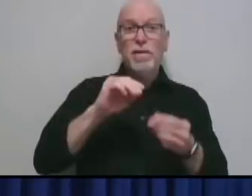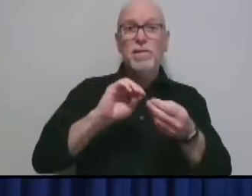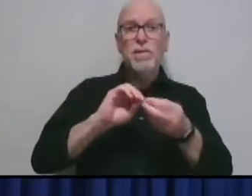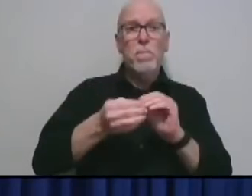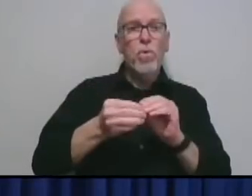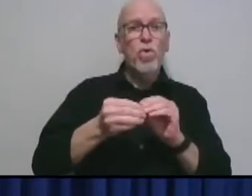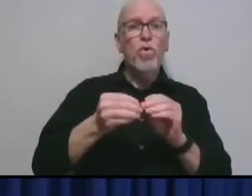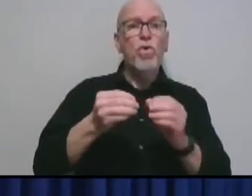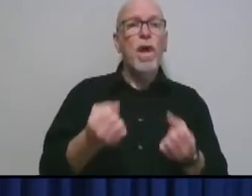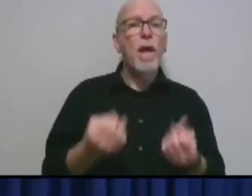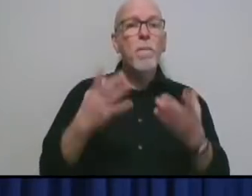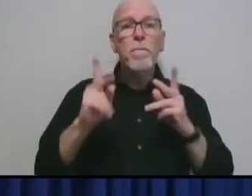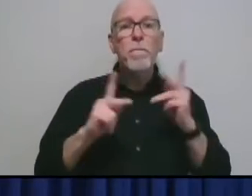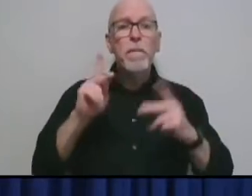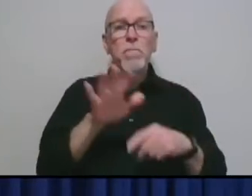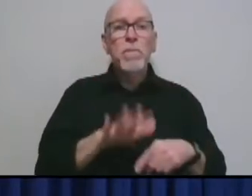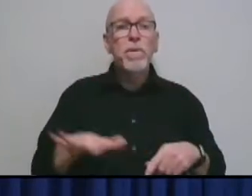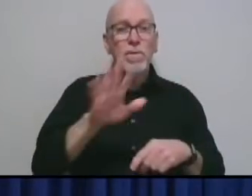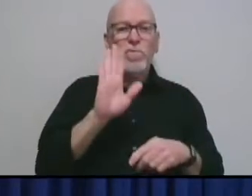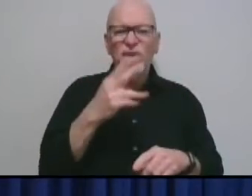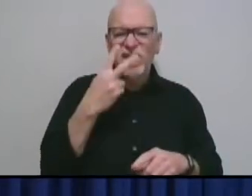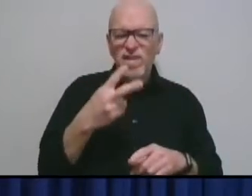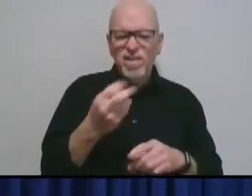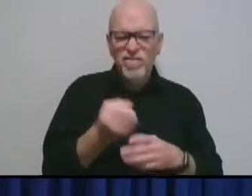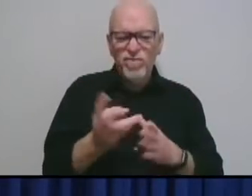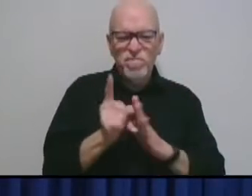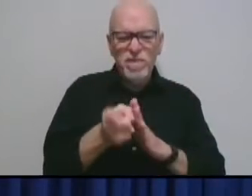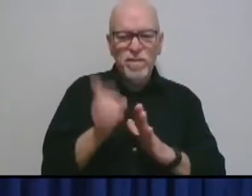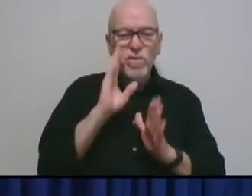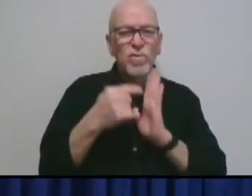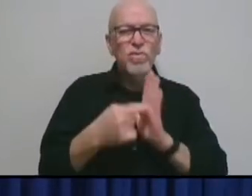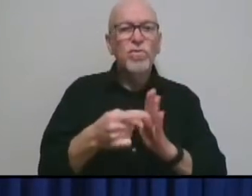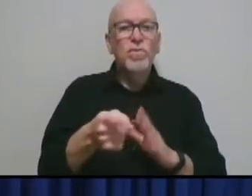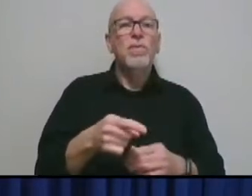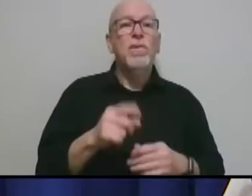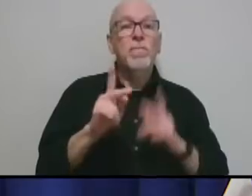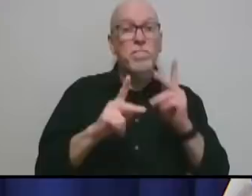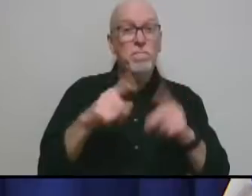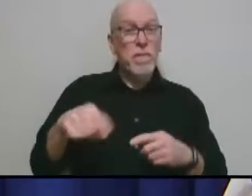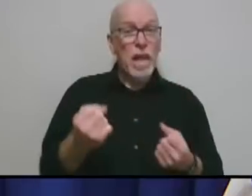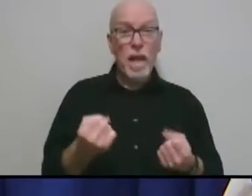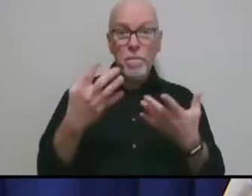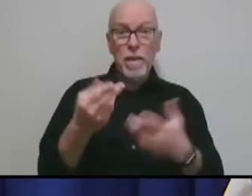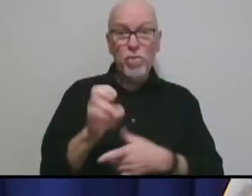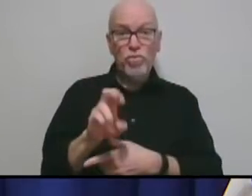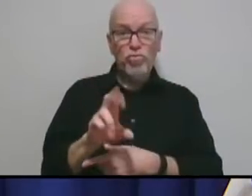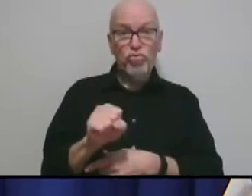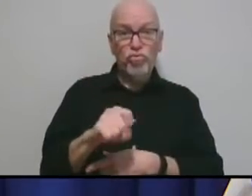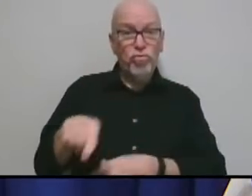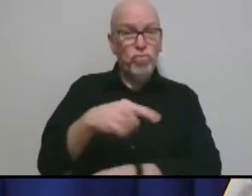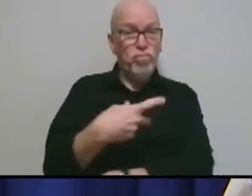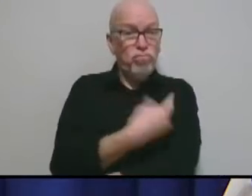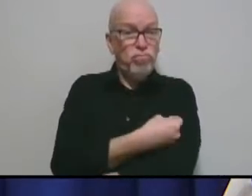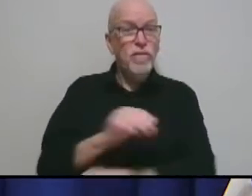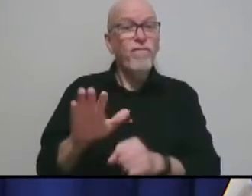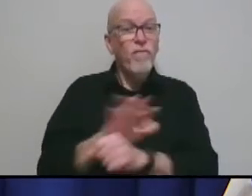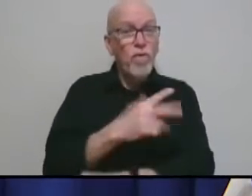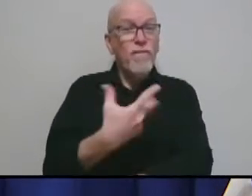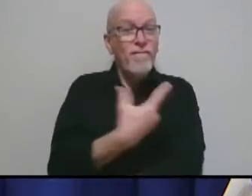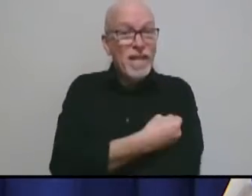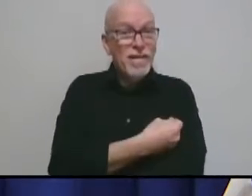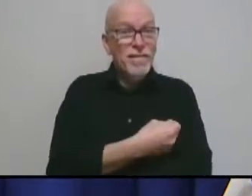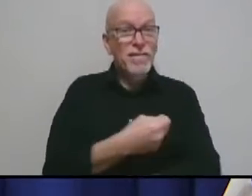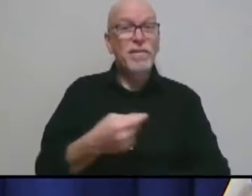of Hoosiers, which you will see here in just a few seconds, that are getting vaccinated, fully vaccinated, when